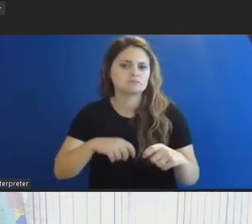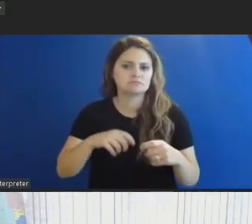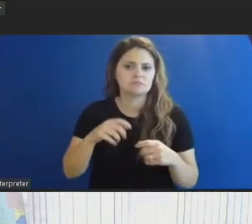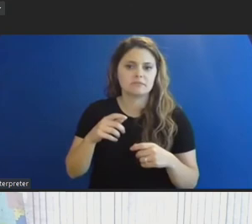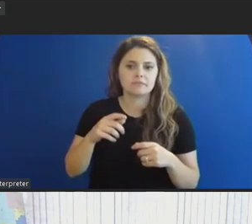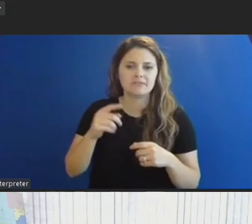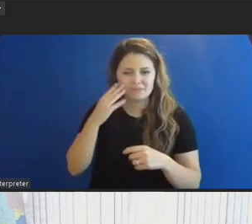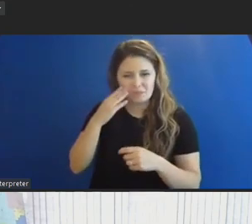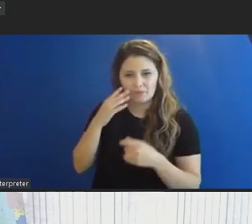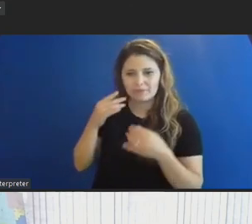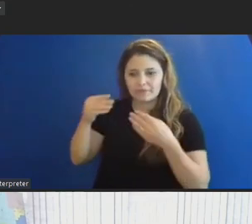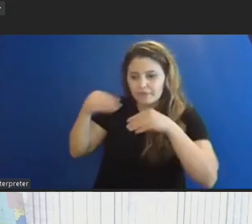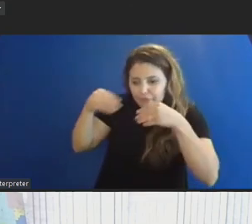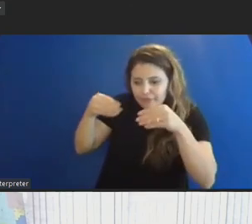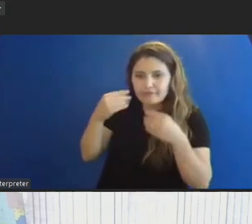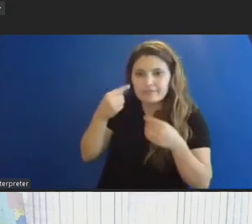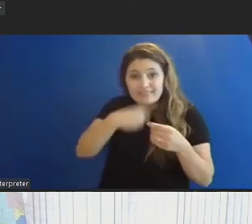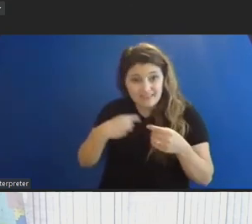ones?